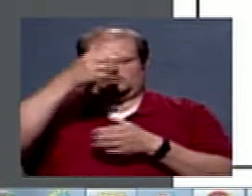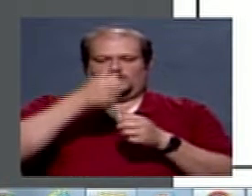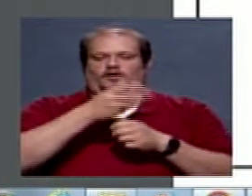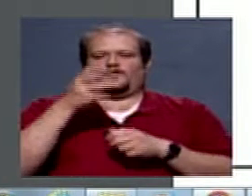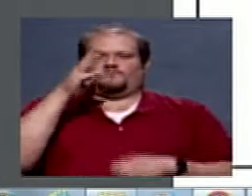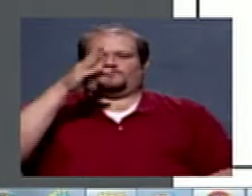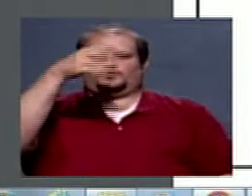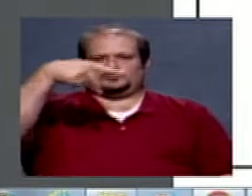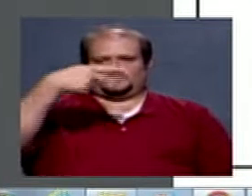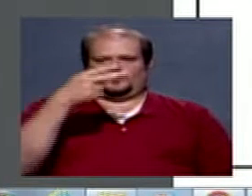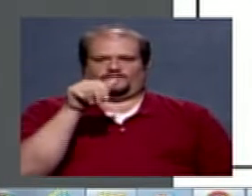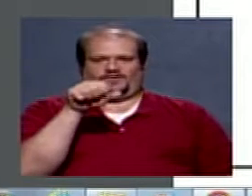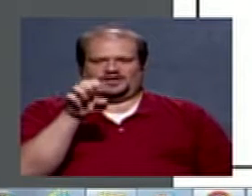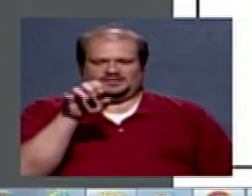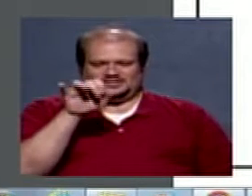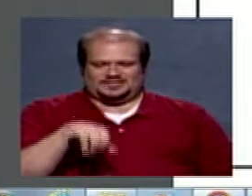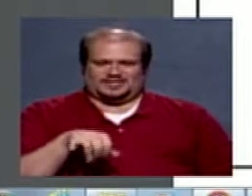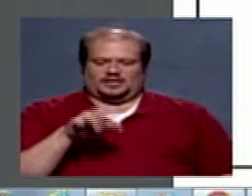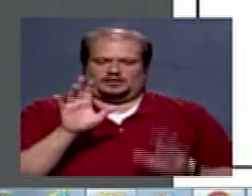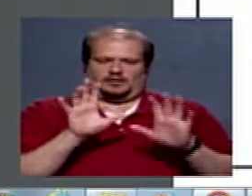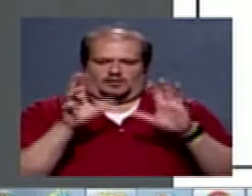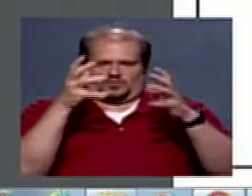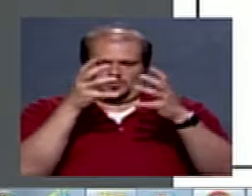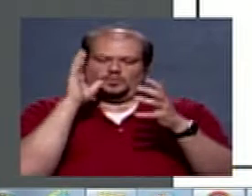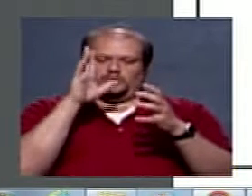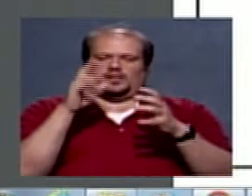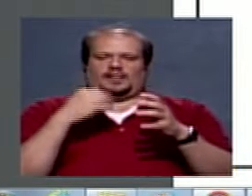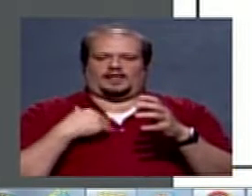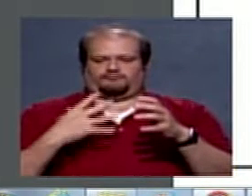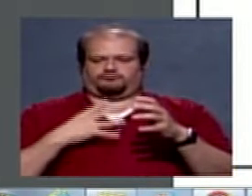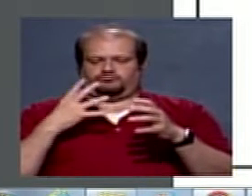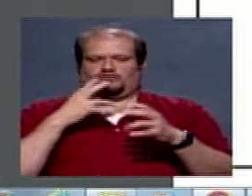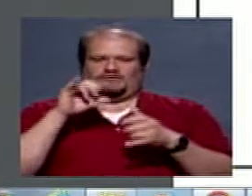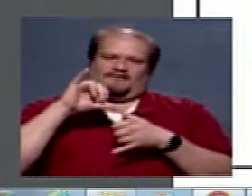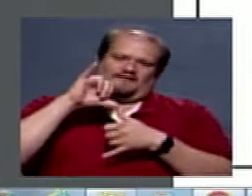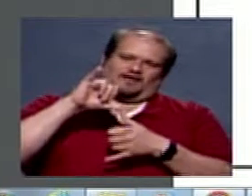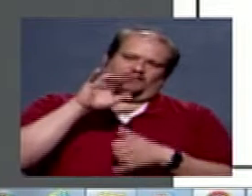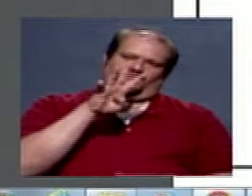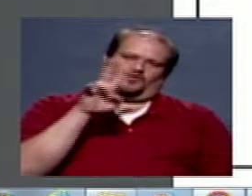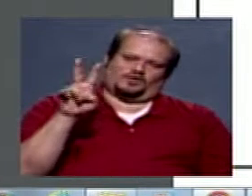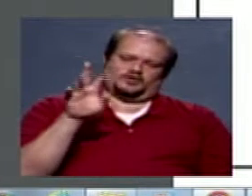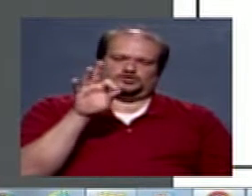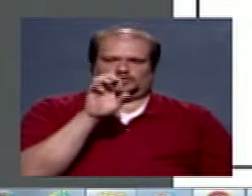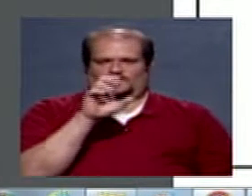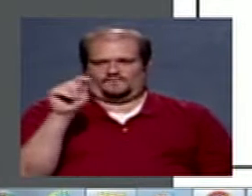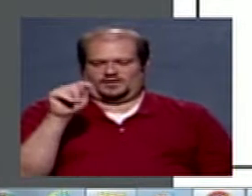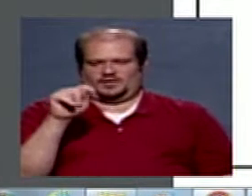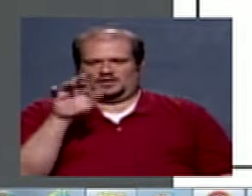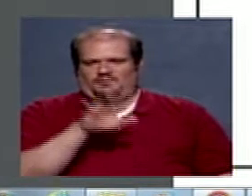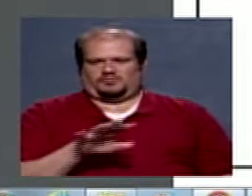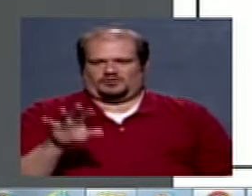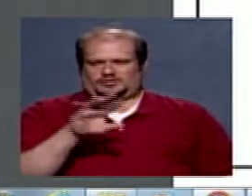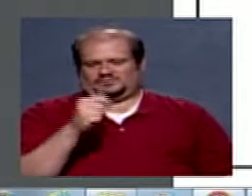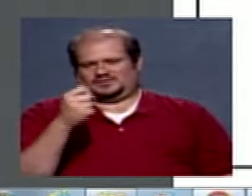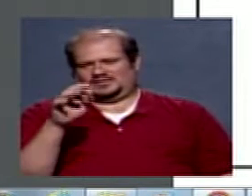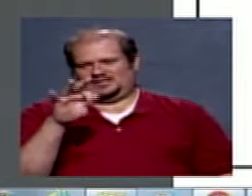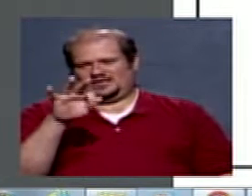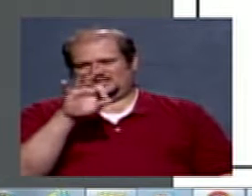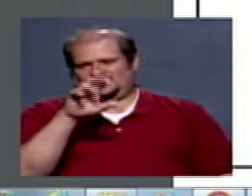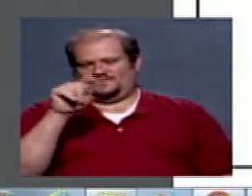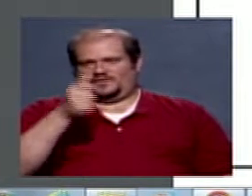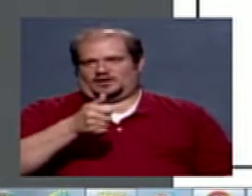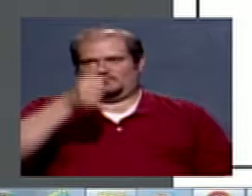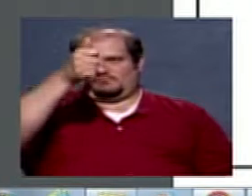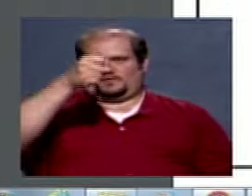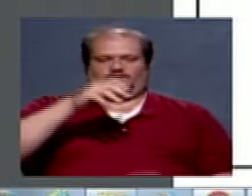future phase. This ornamental element will have a total height of 42 feet, or approximately 19 feet above the